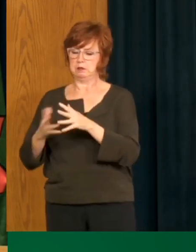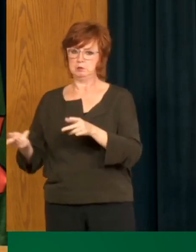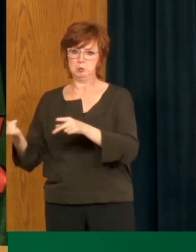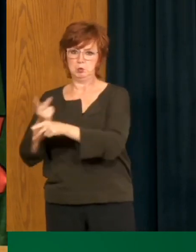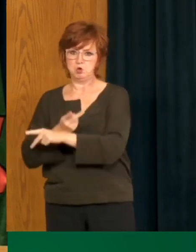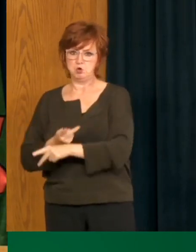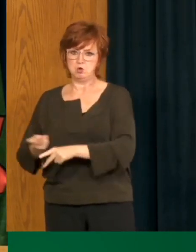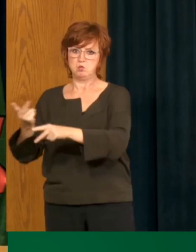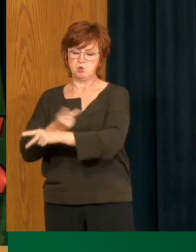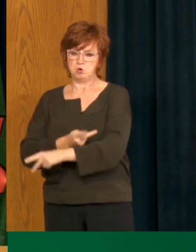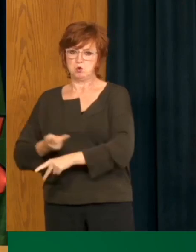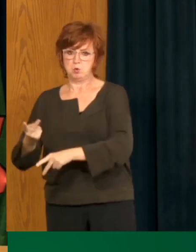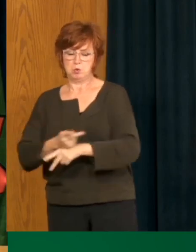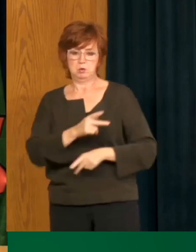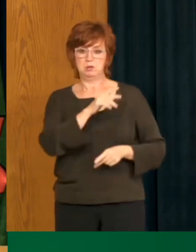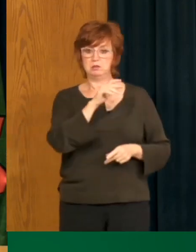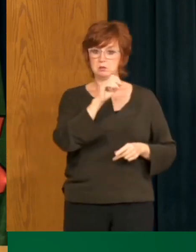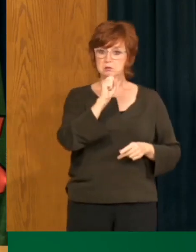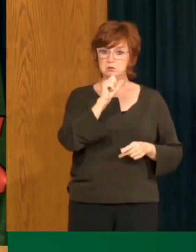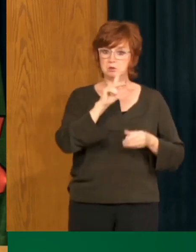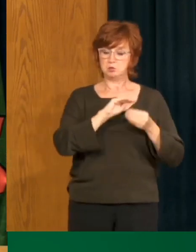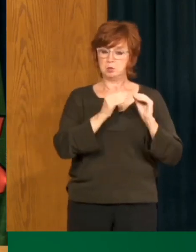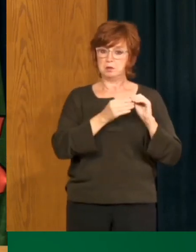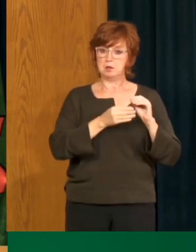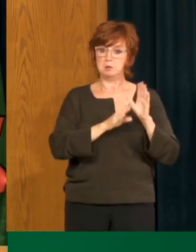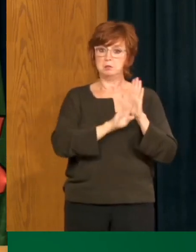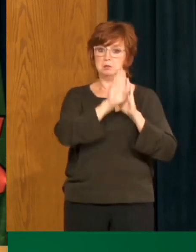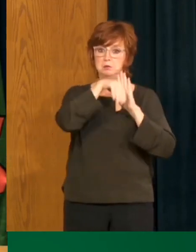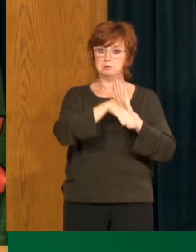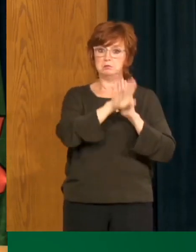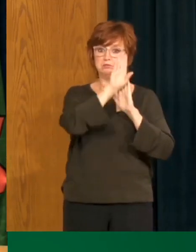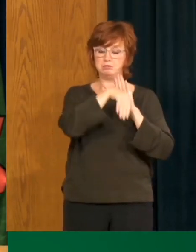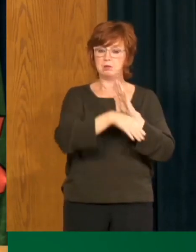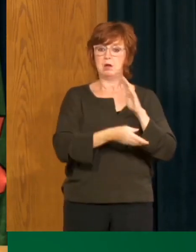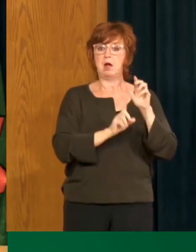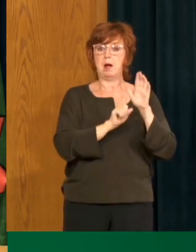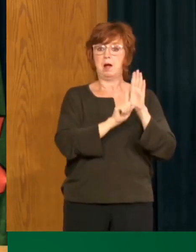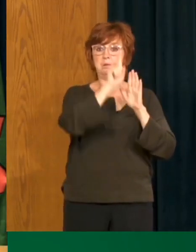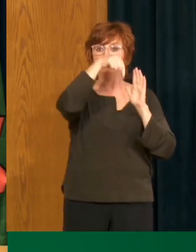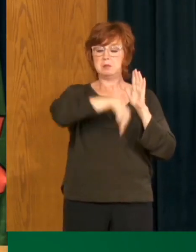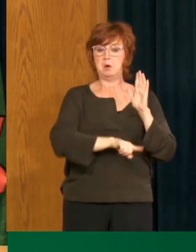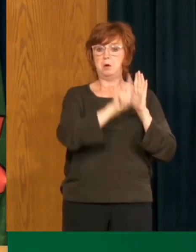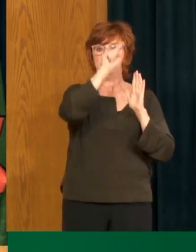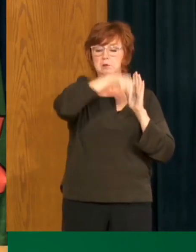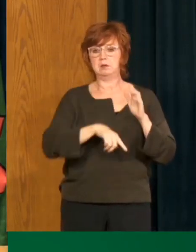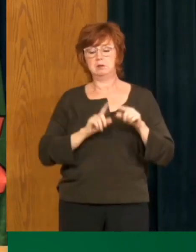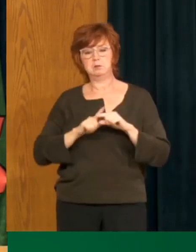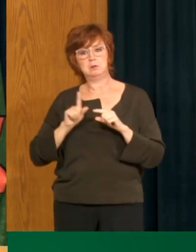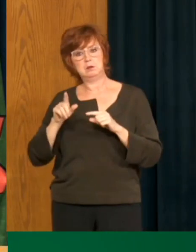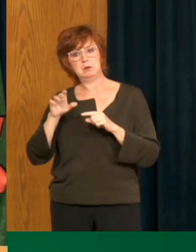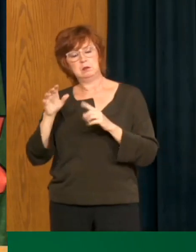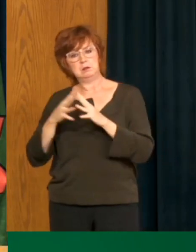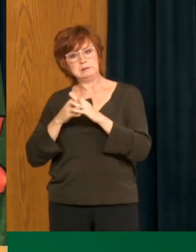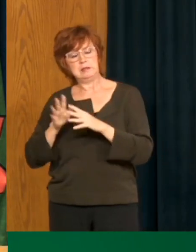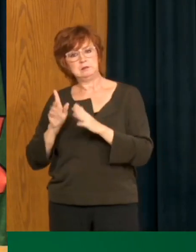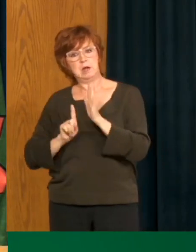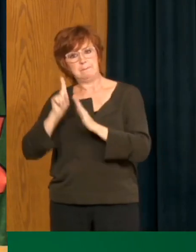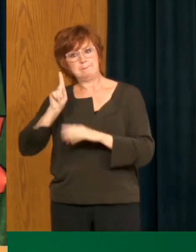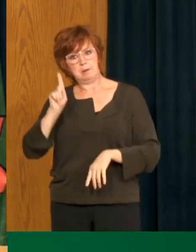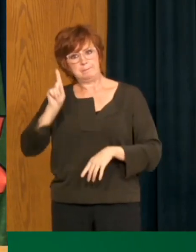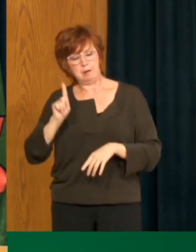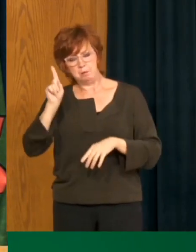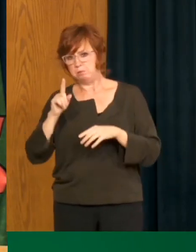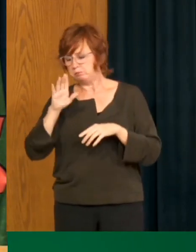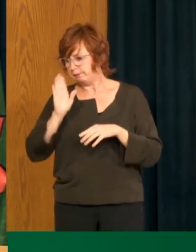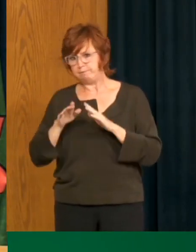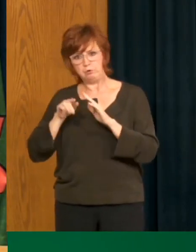going up and down. In the U.S., they just continue to go up and up. So we need to avoid that